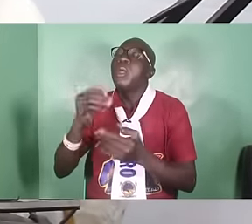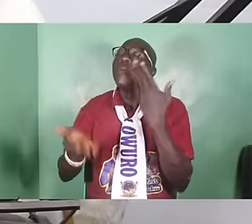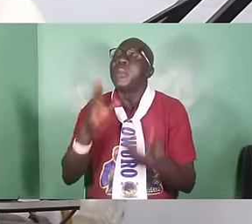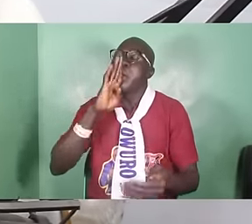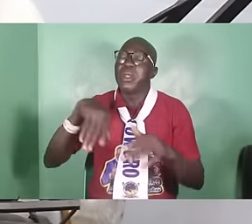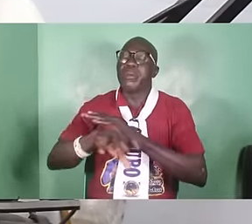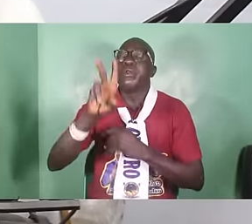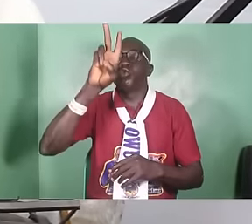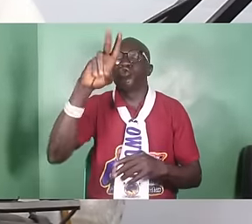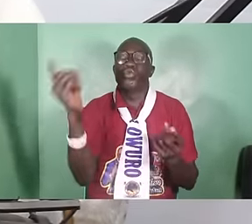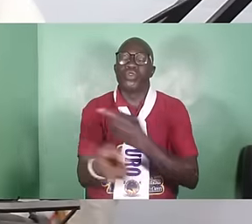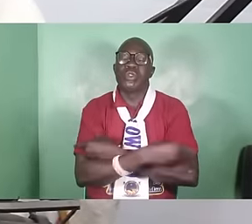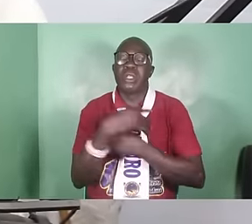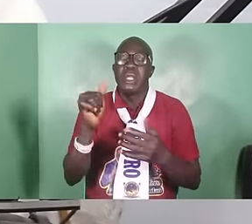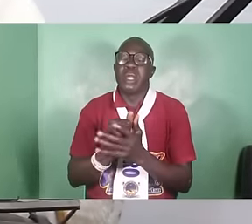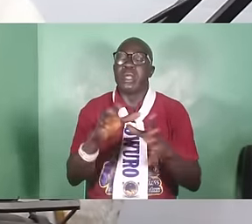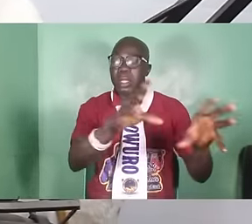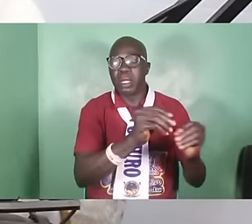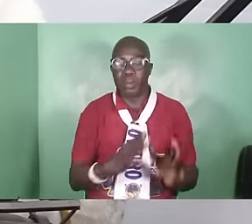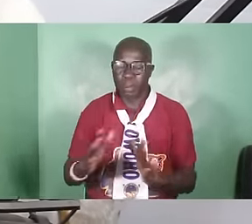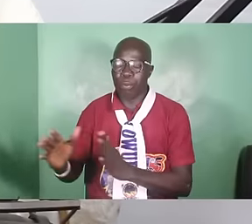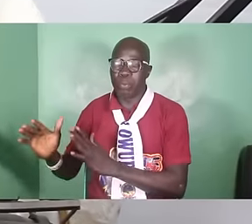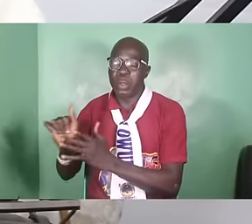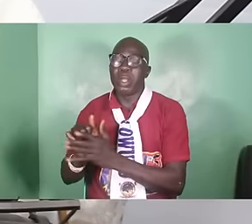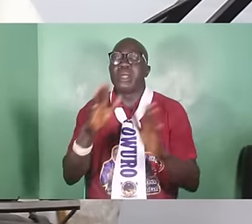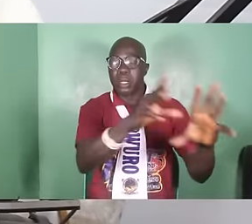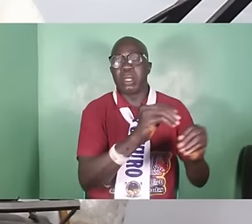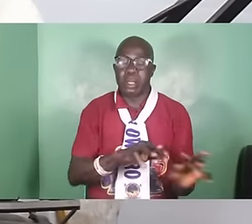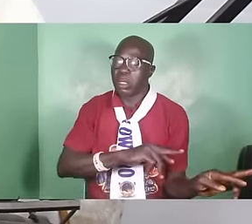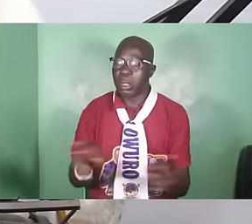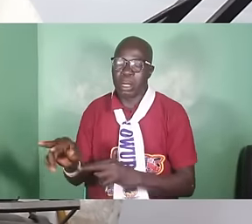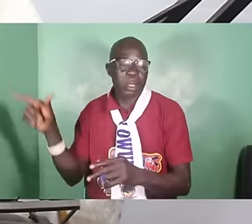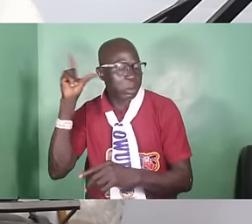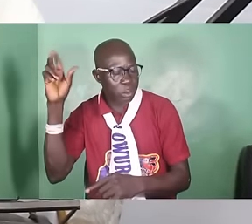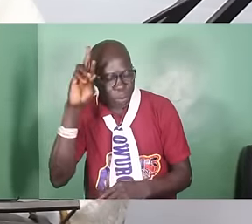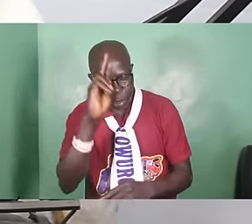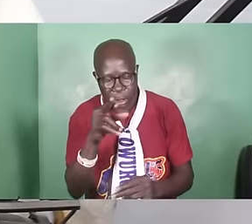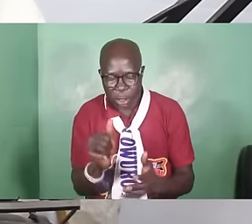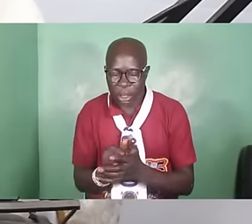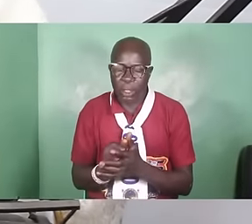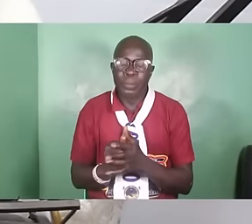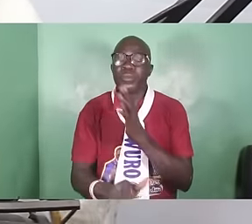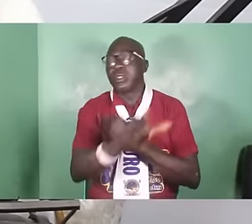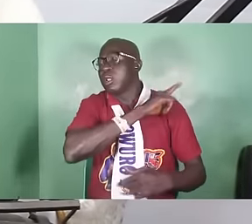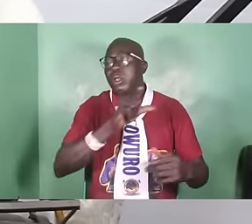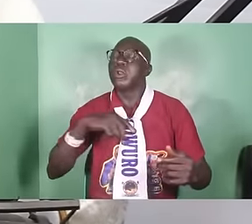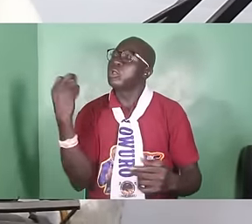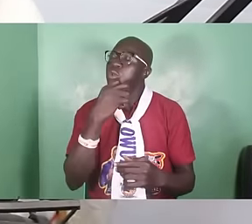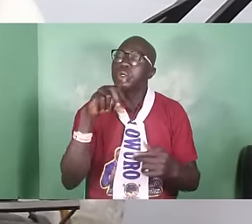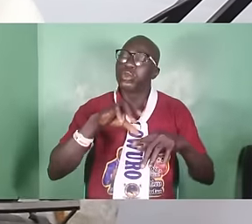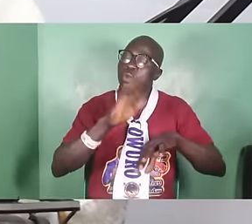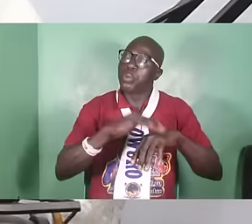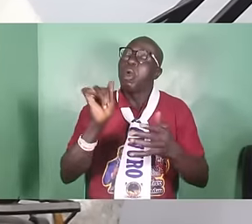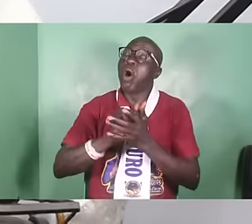te fi gbadura. It's not be you fast for 2 days. E ma mora sile o. E ma mora sile o. E gbo mi sa. This is sir. Lo ba mi soro kan. The Lord speak to me. Ni